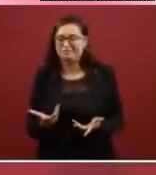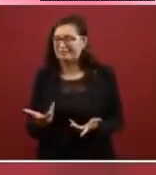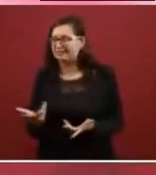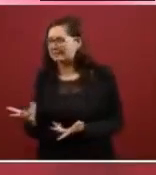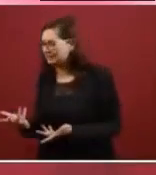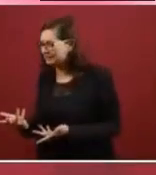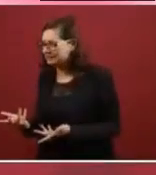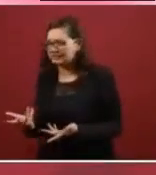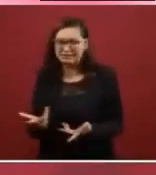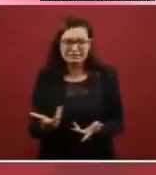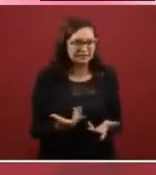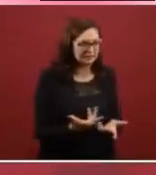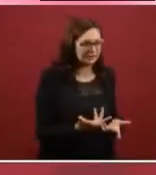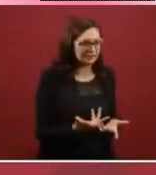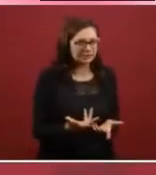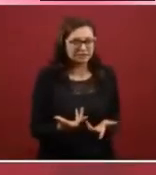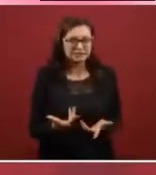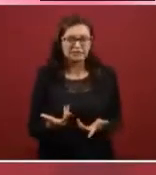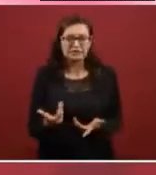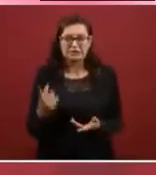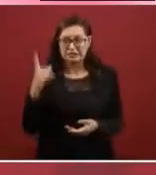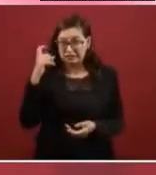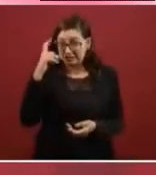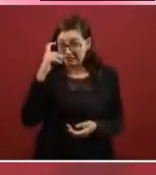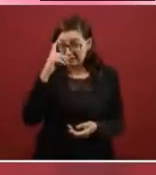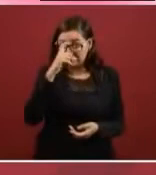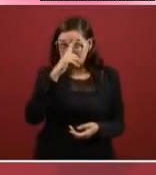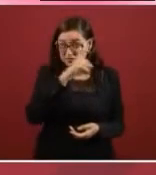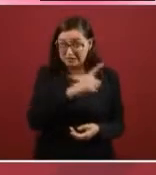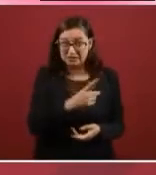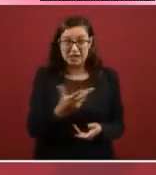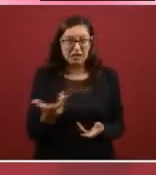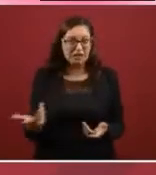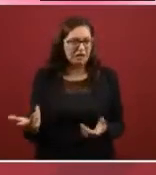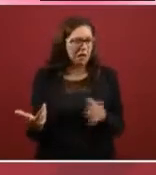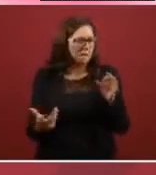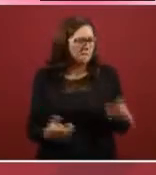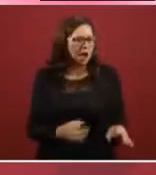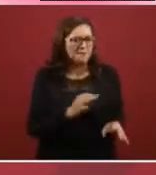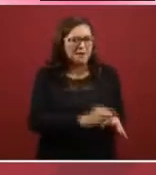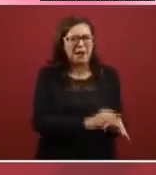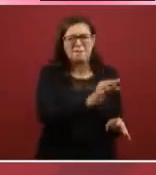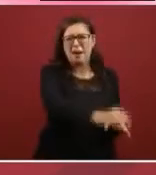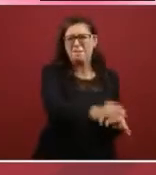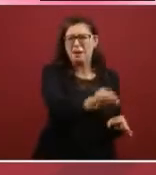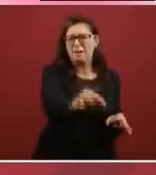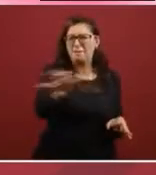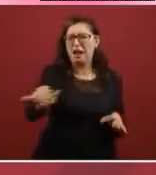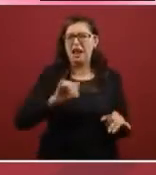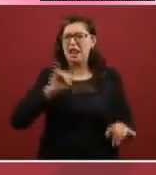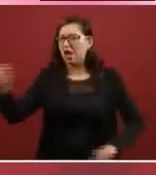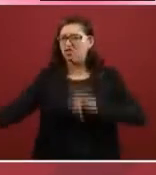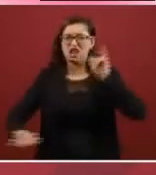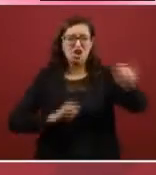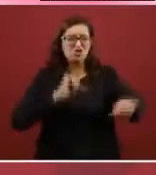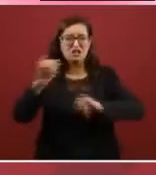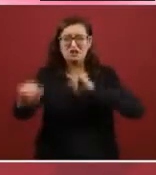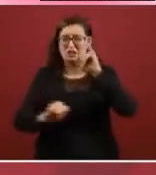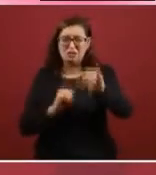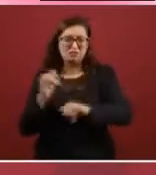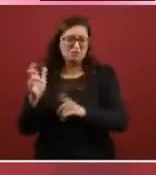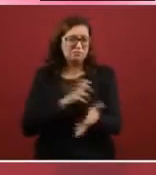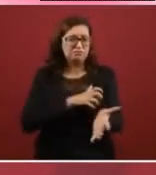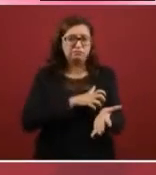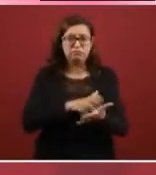trata de miles de localidades. When it has to do with the thousands por eso, of locations, that's